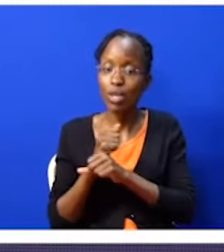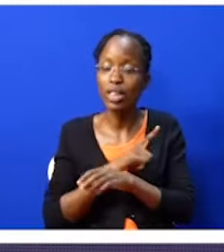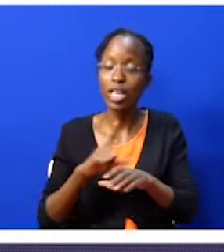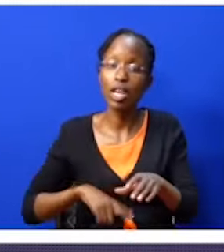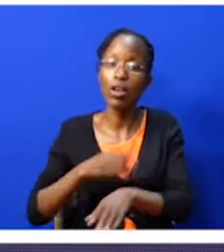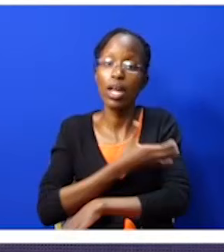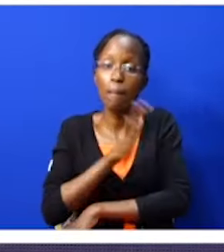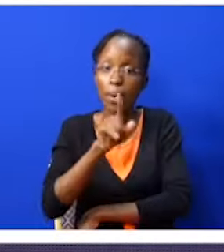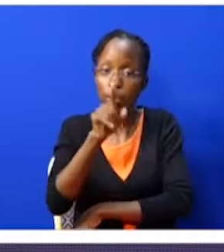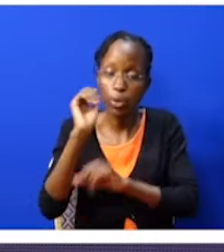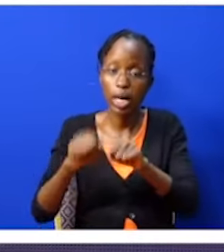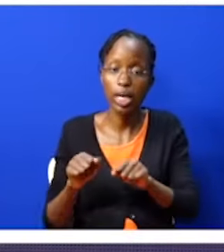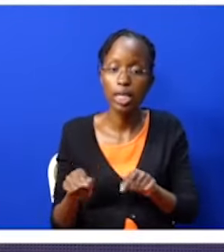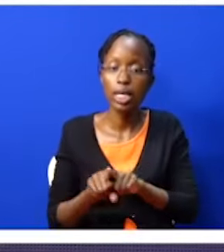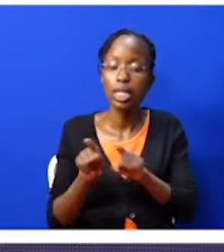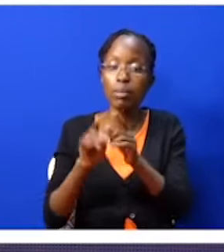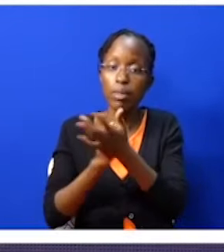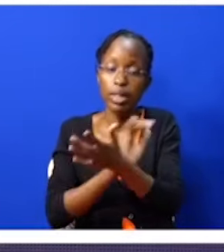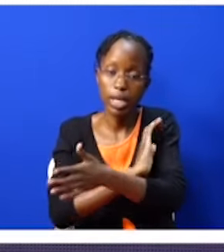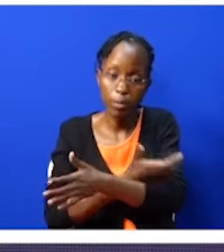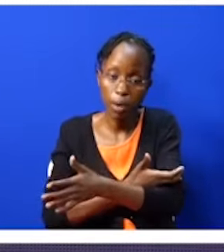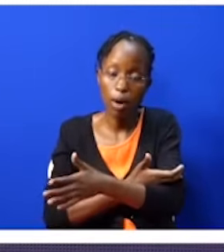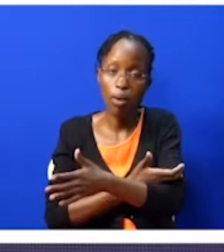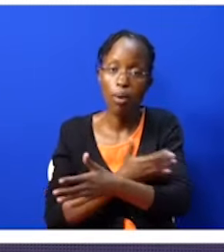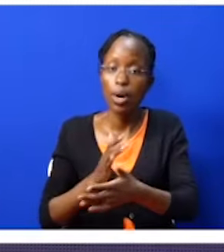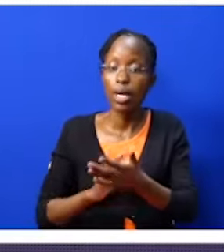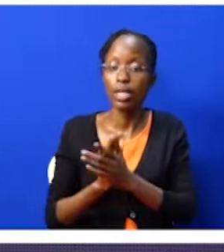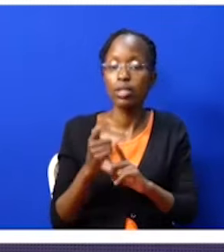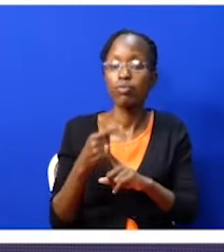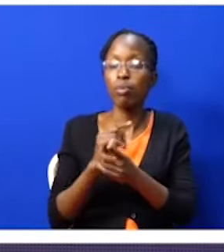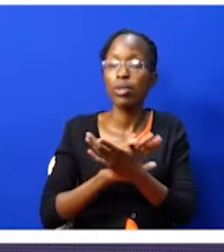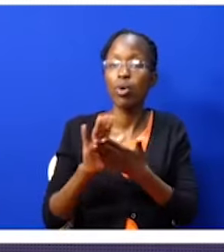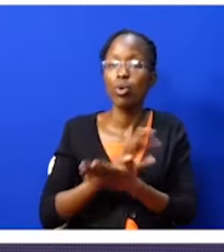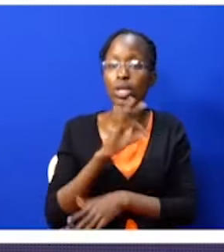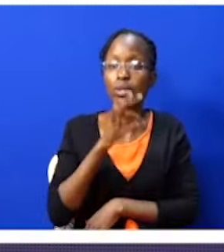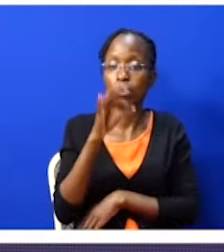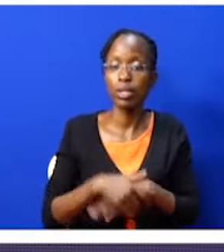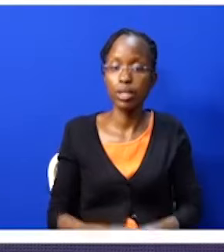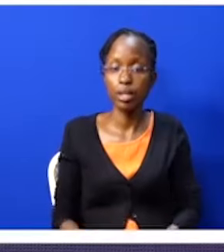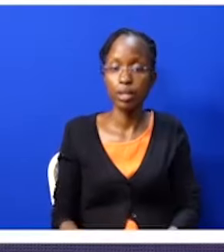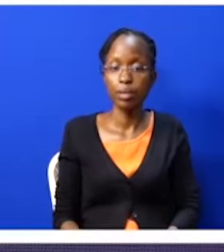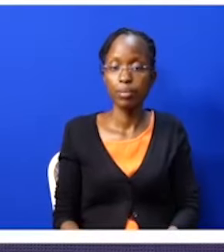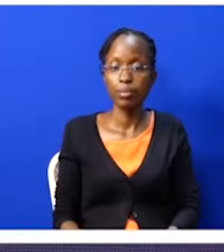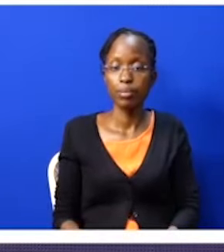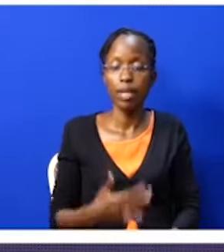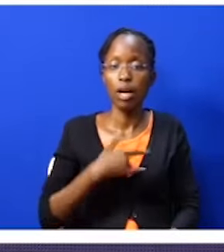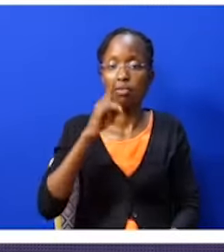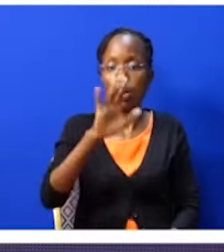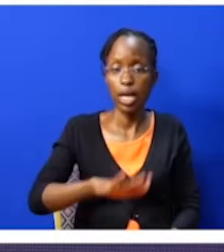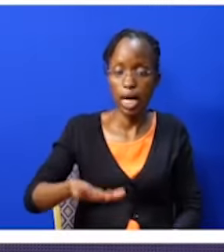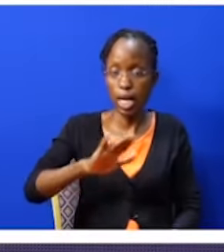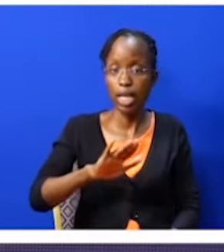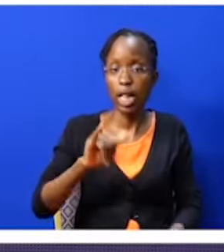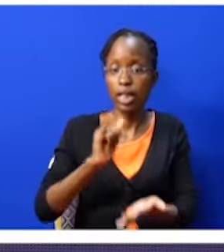you power to do that. And that power comes from the Holy Spirit. Now, there's one territory that we are